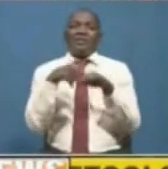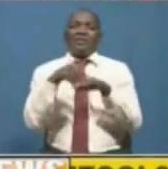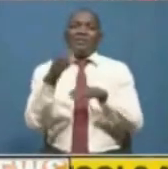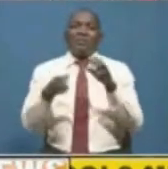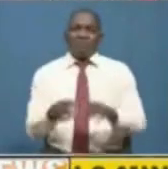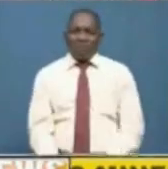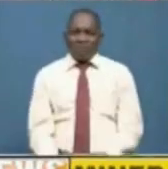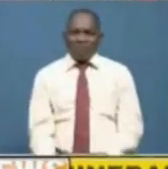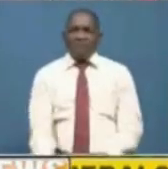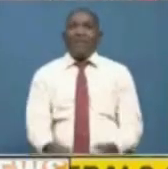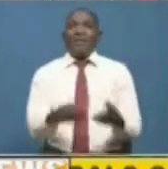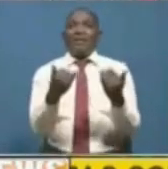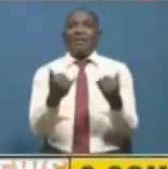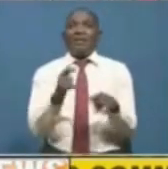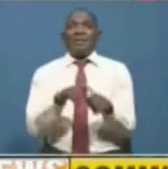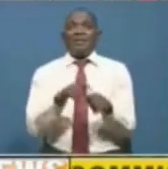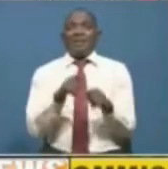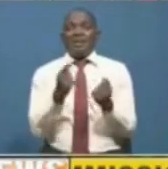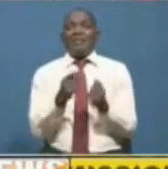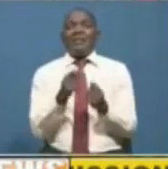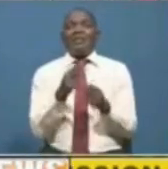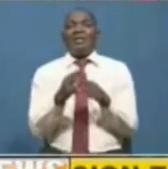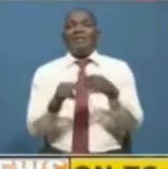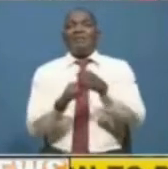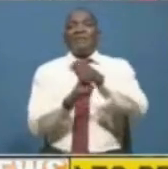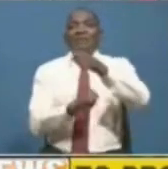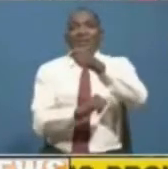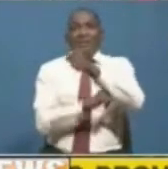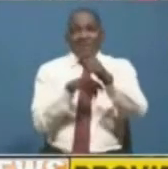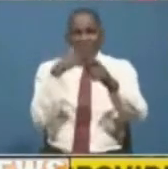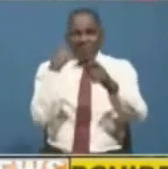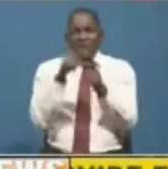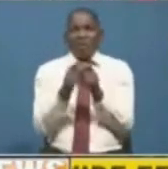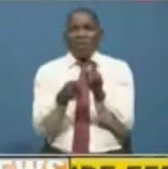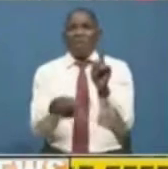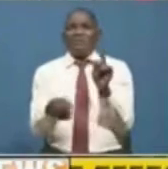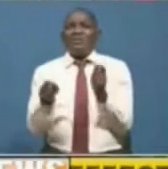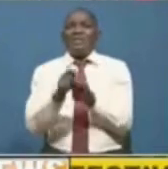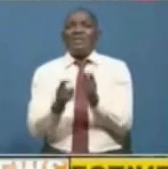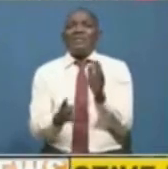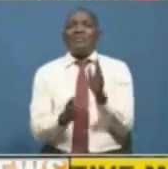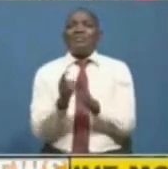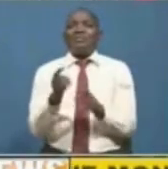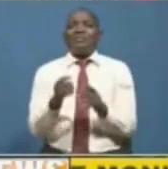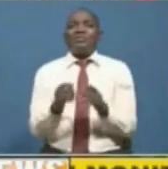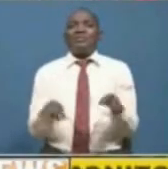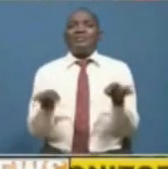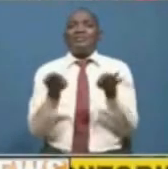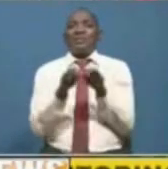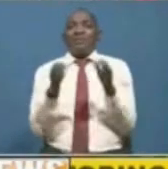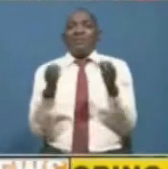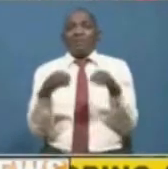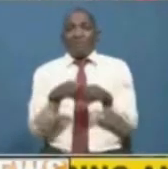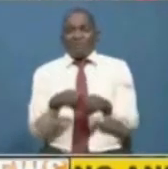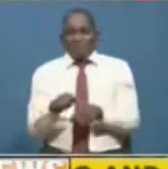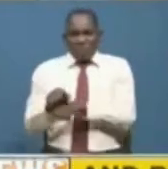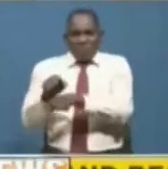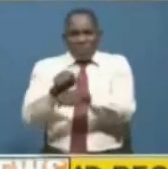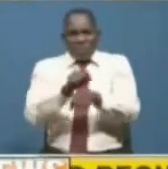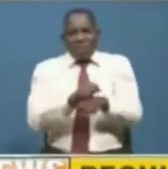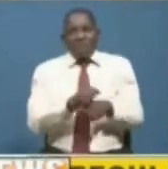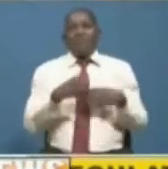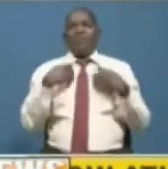is about time to lay the foundation for realistic transformation for this important office to deliver on its central